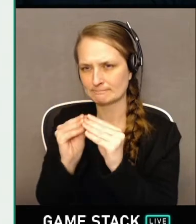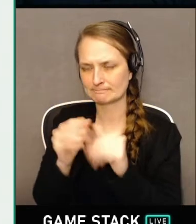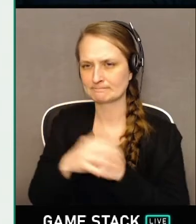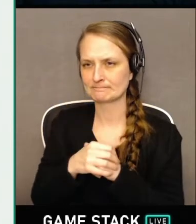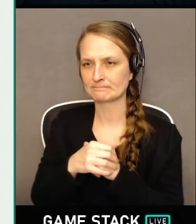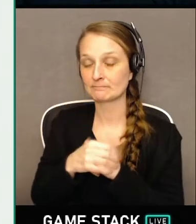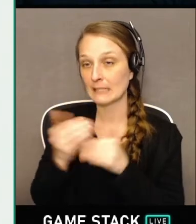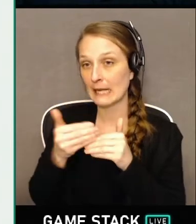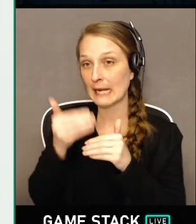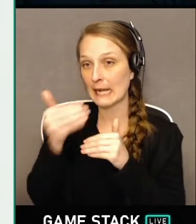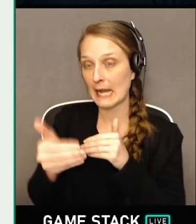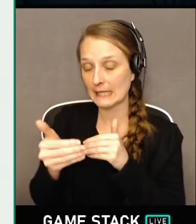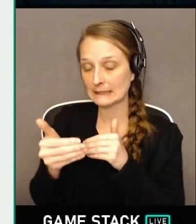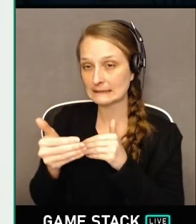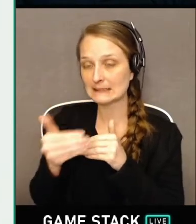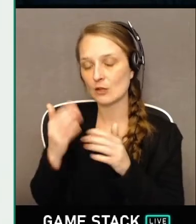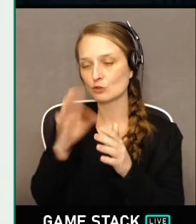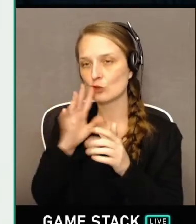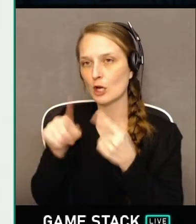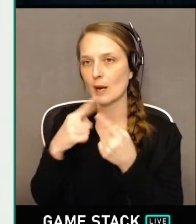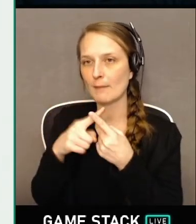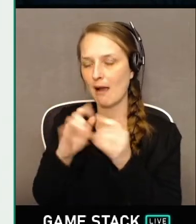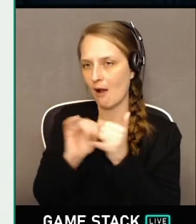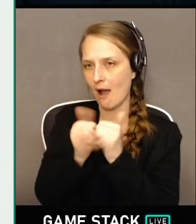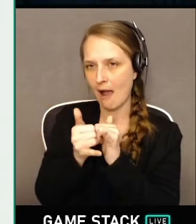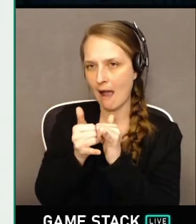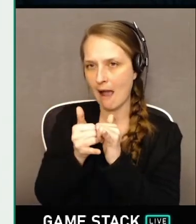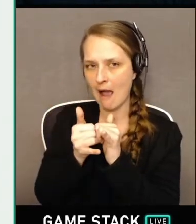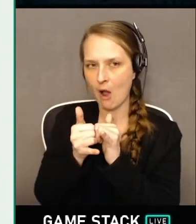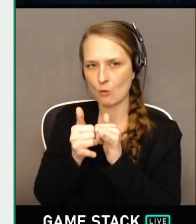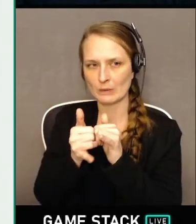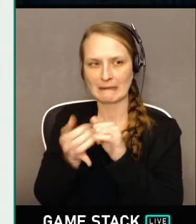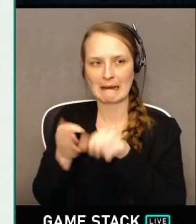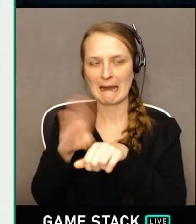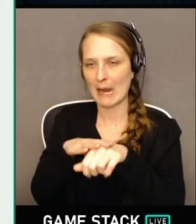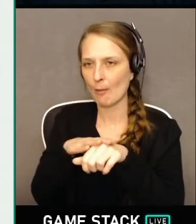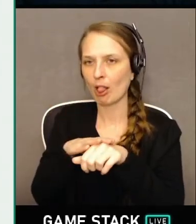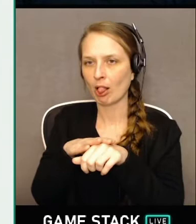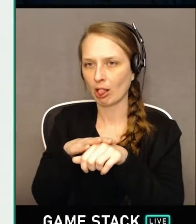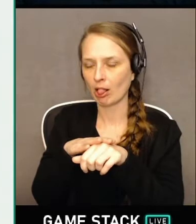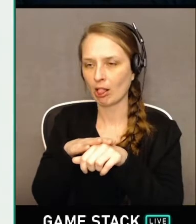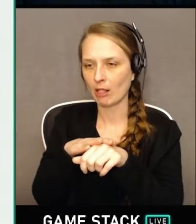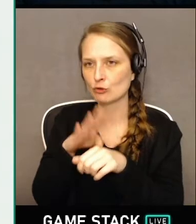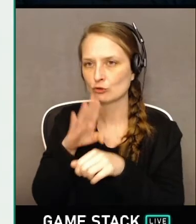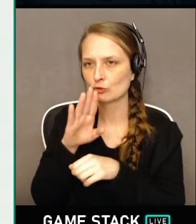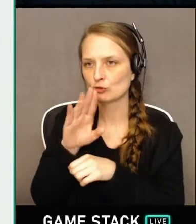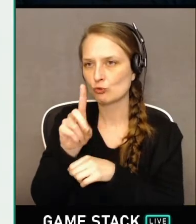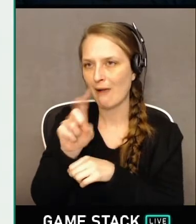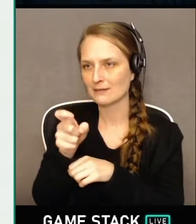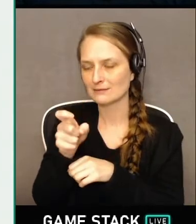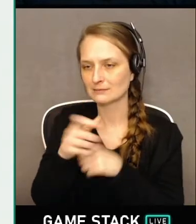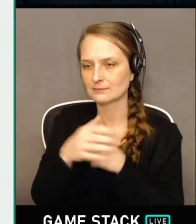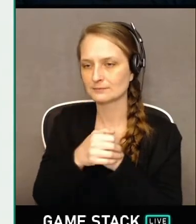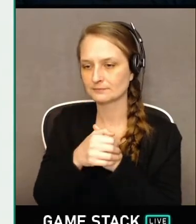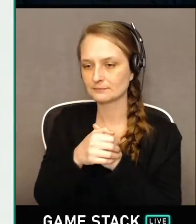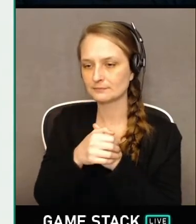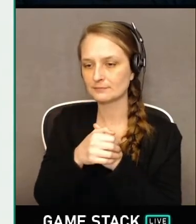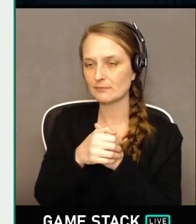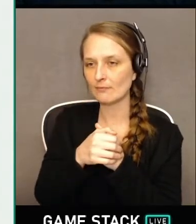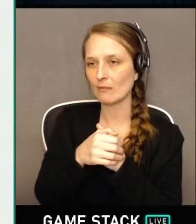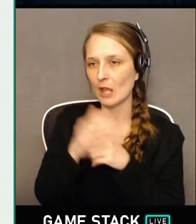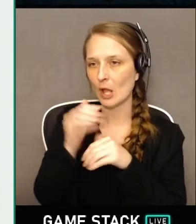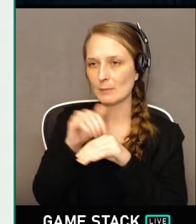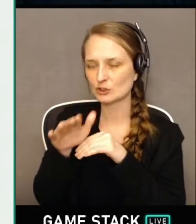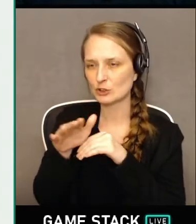Next, let's talk about how we evolve DirectX. Since Windows 10, DX12 has been shipped as part of each